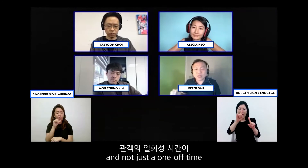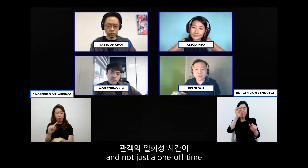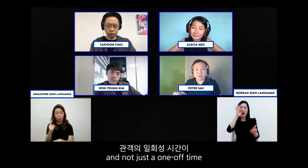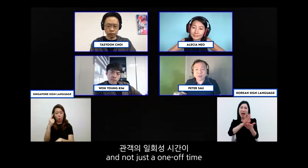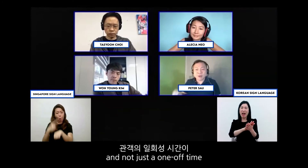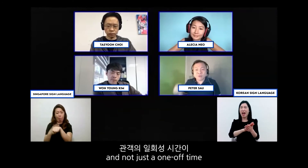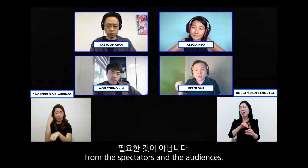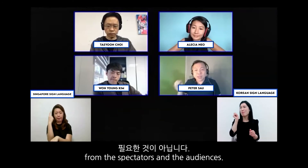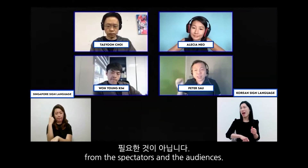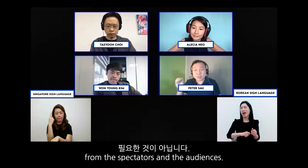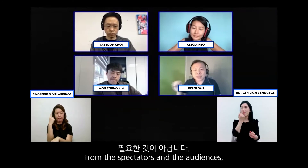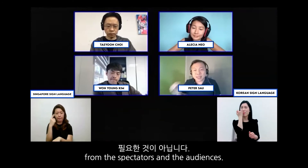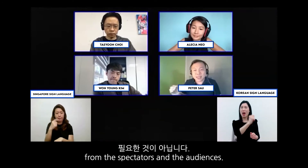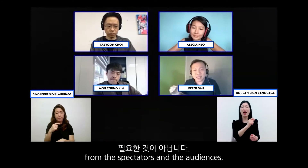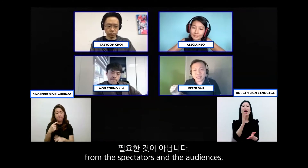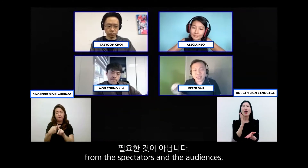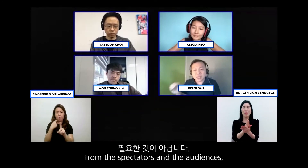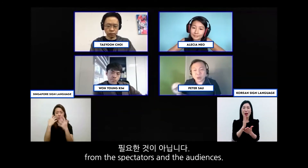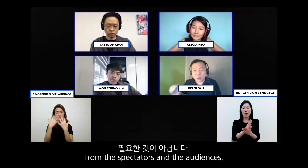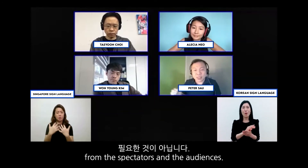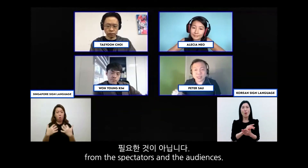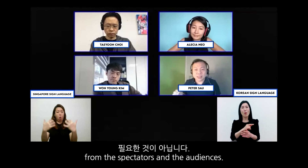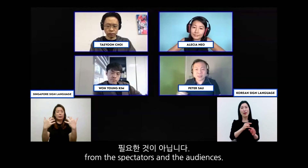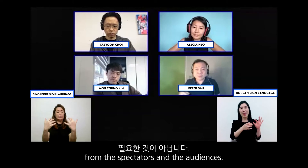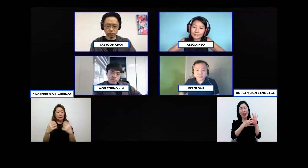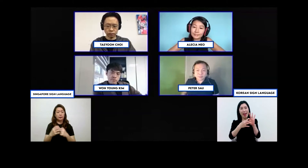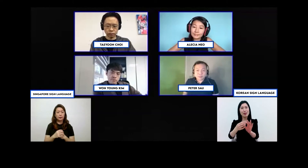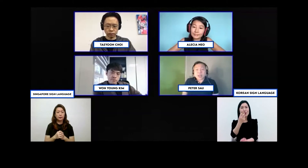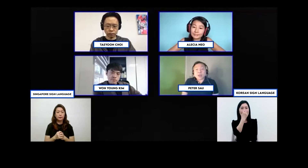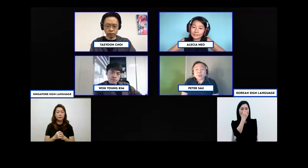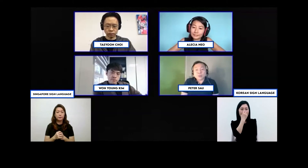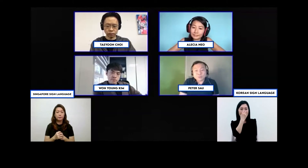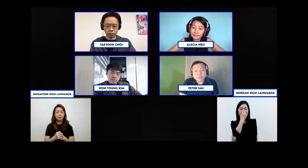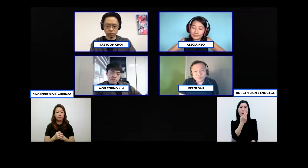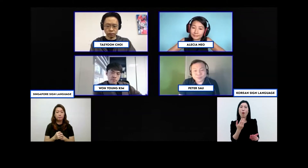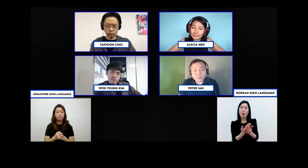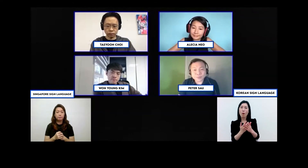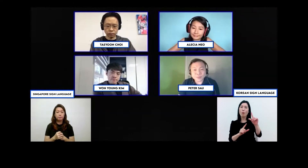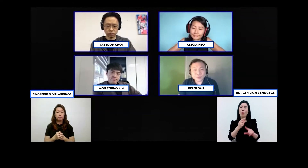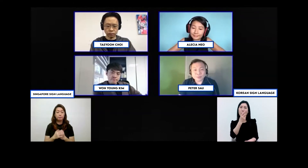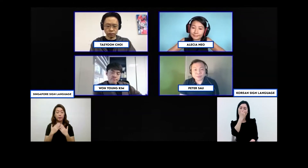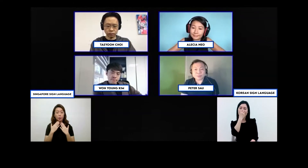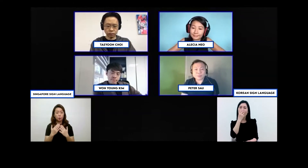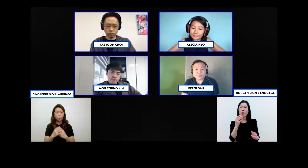one-off time from the spectators and the audience. Thank you.